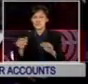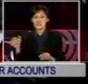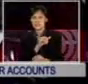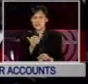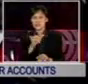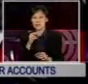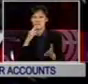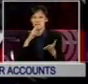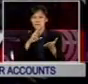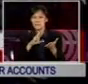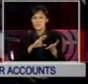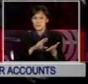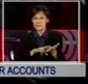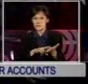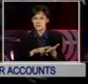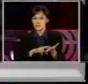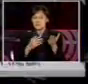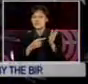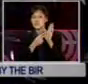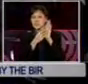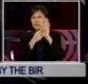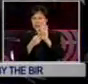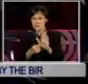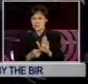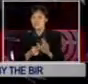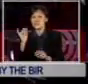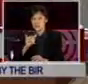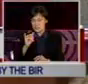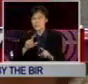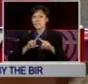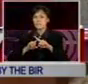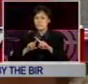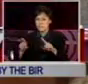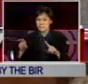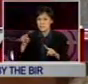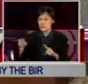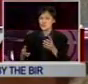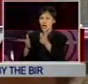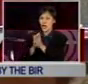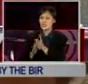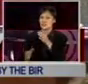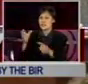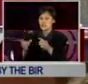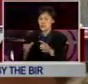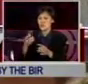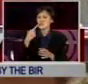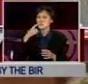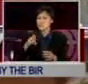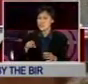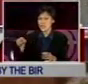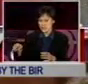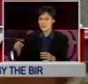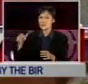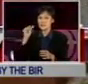records that was presented already by the bank. Yes, but you asked this court to subpoena her. Yes, and